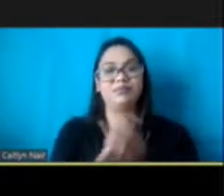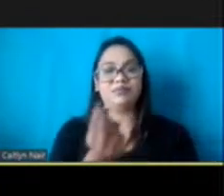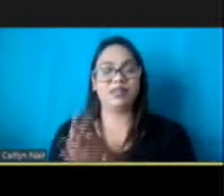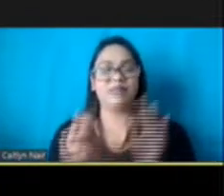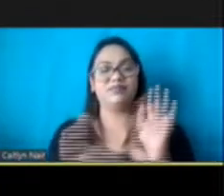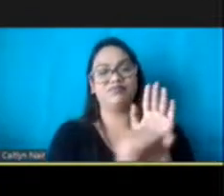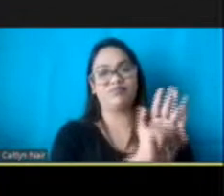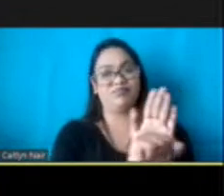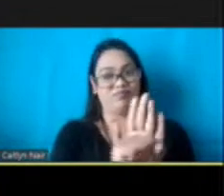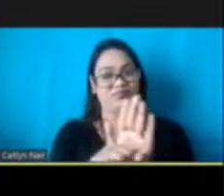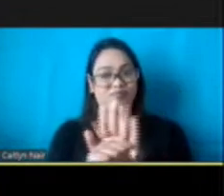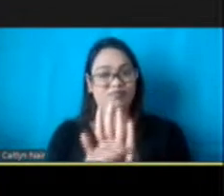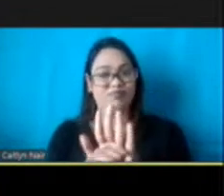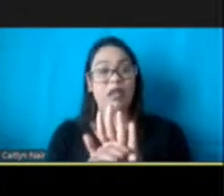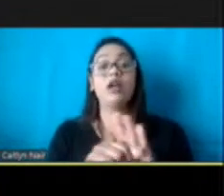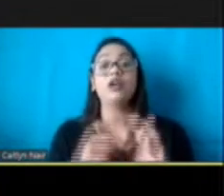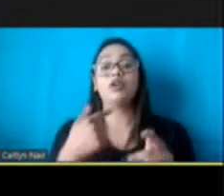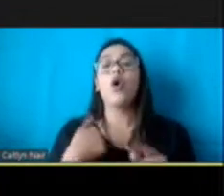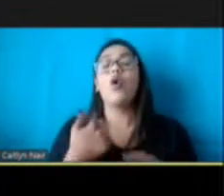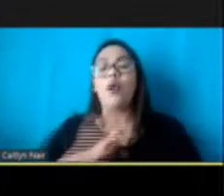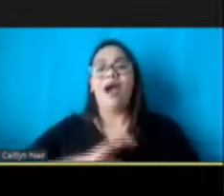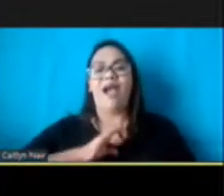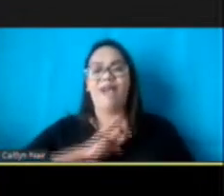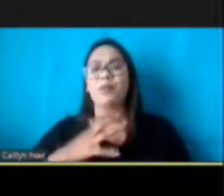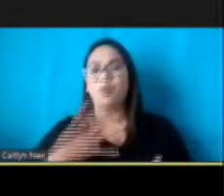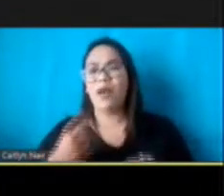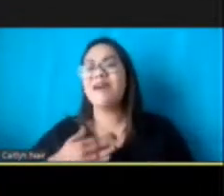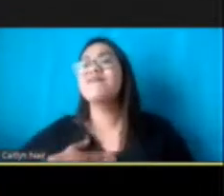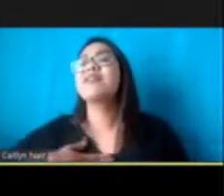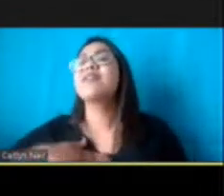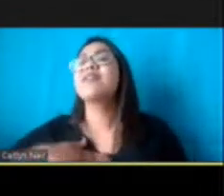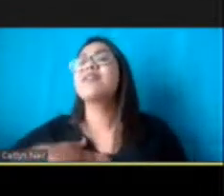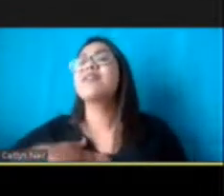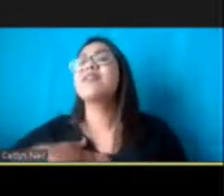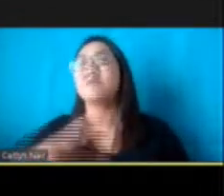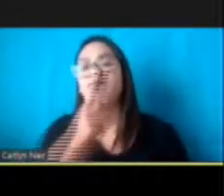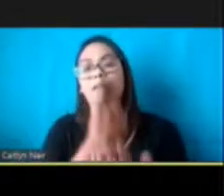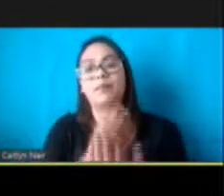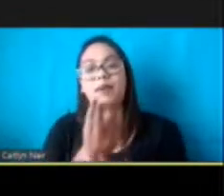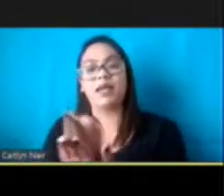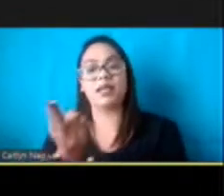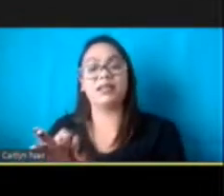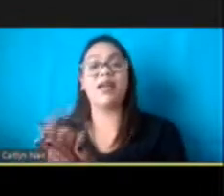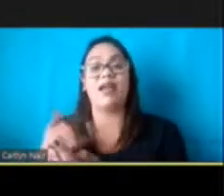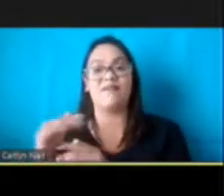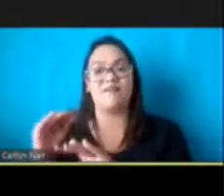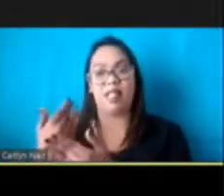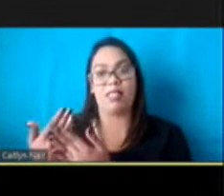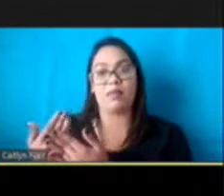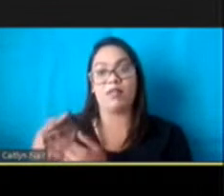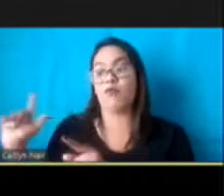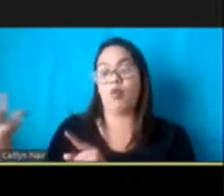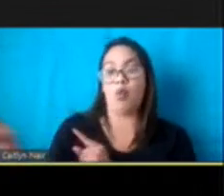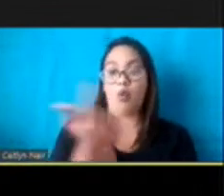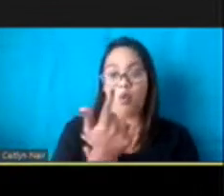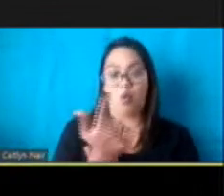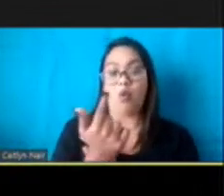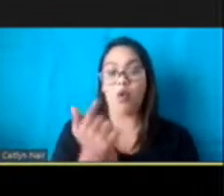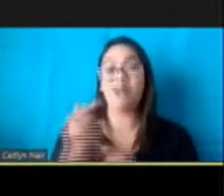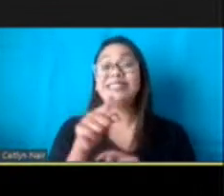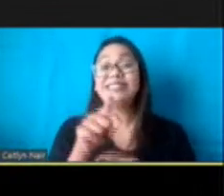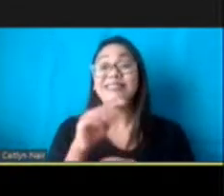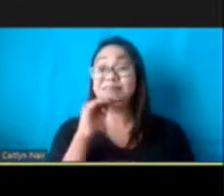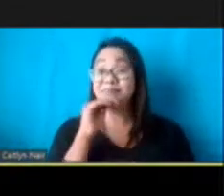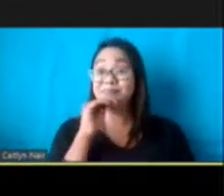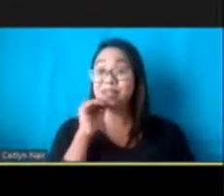still relatively comfortable in terms of preparedness, in terms of admissions. This is not only in terms of